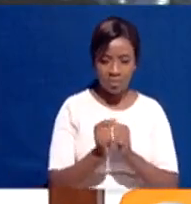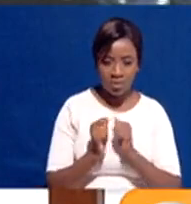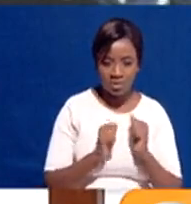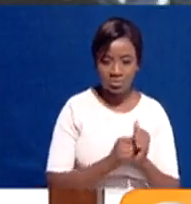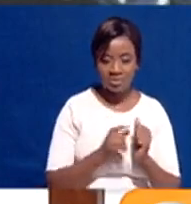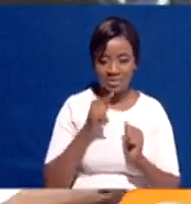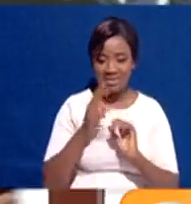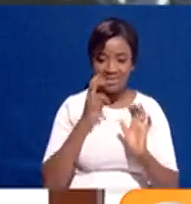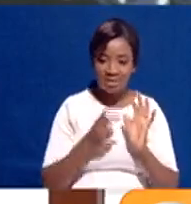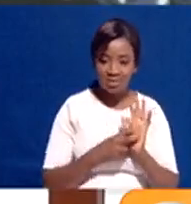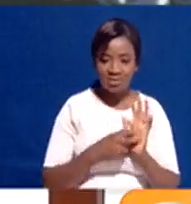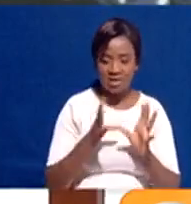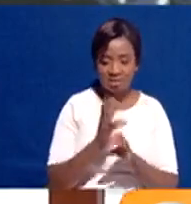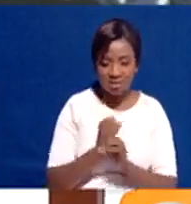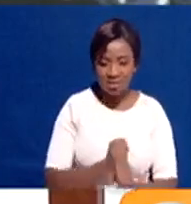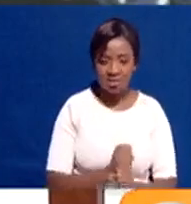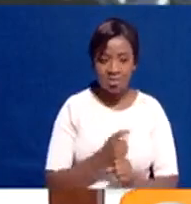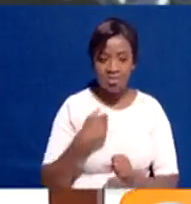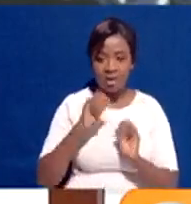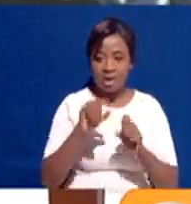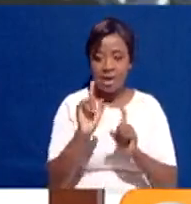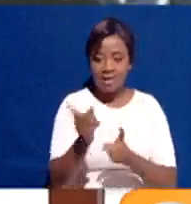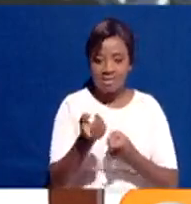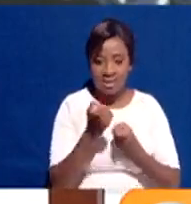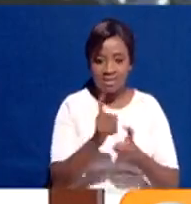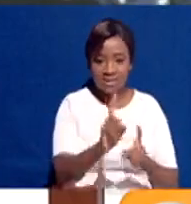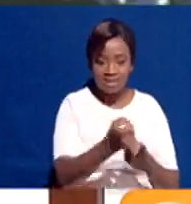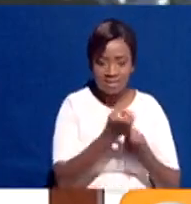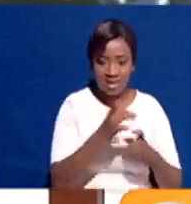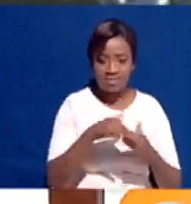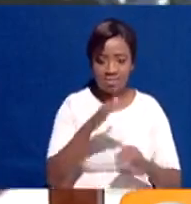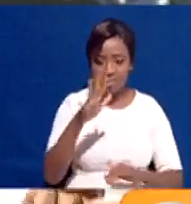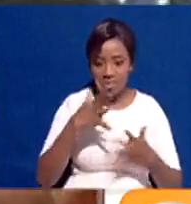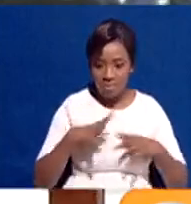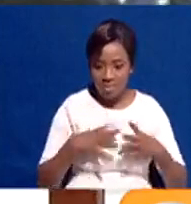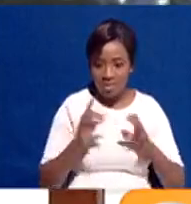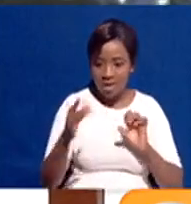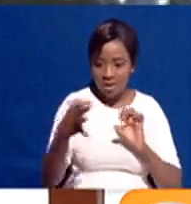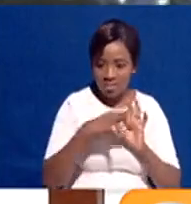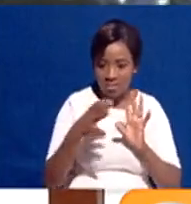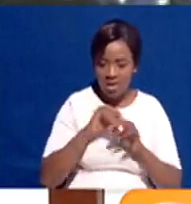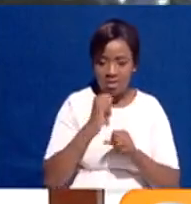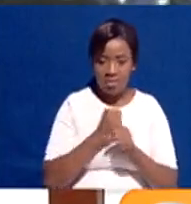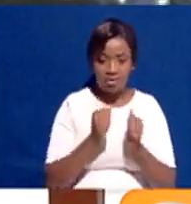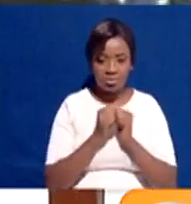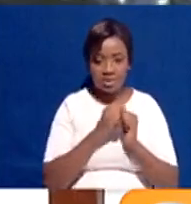registered organization, then we are able to attract more people to come and assist the governors to meet some of the desires within the community.